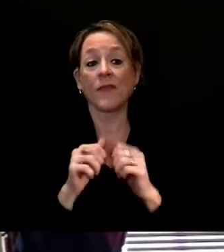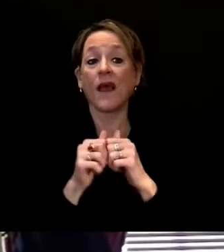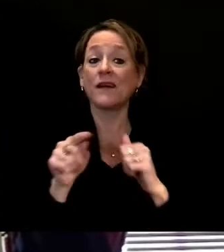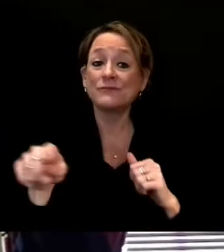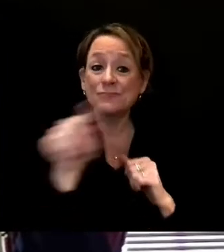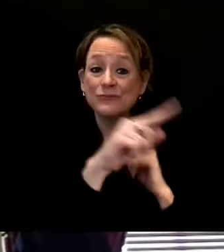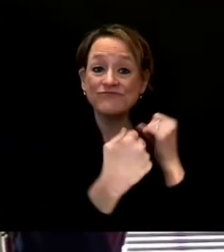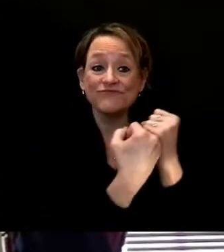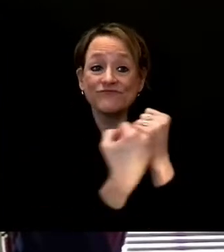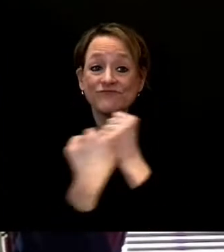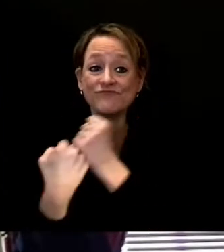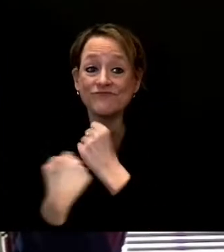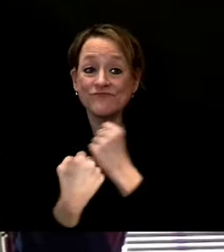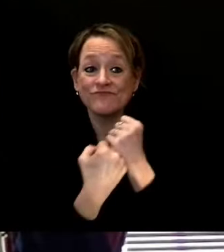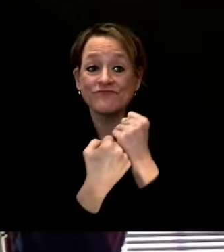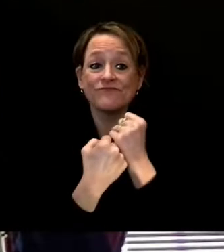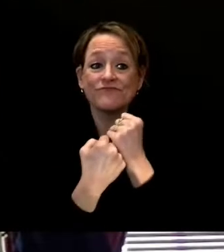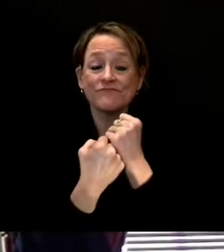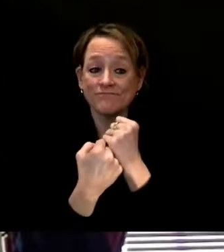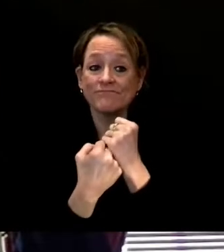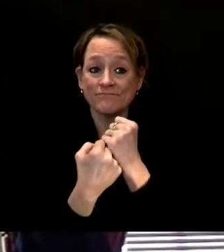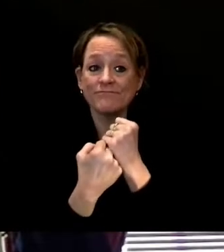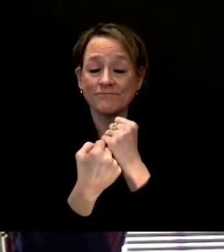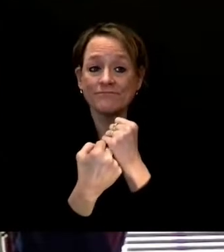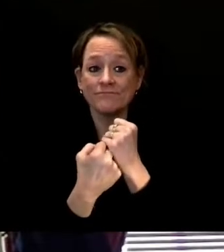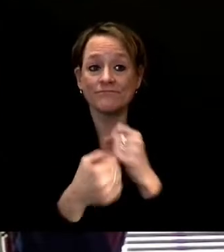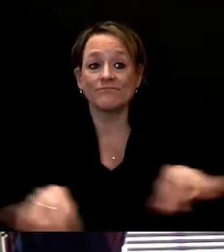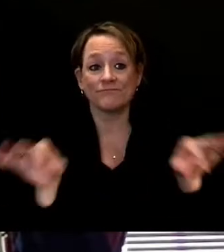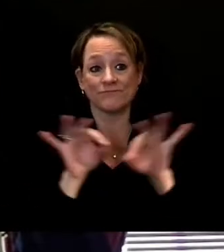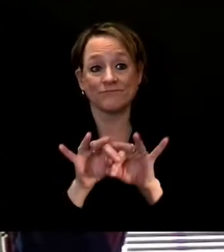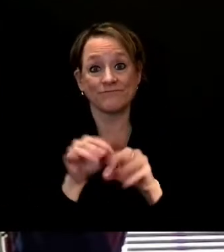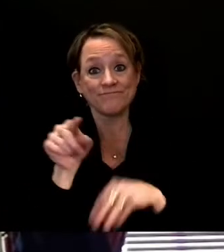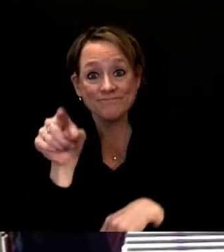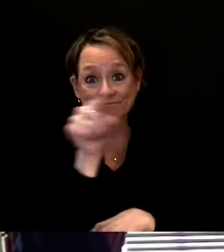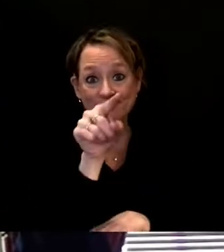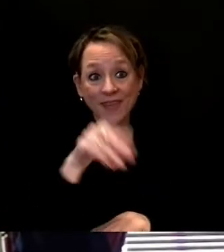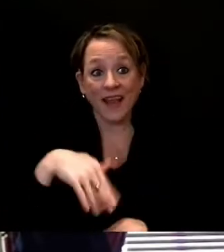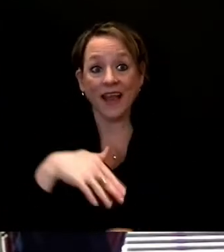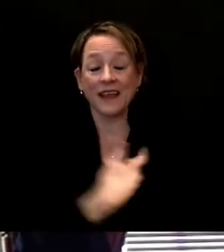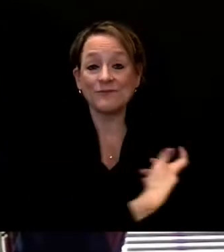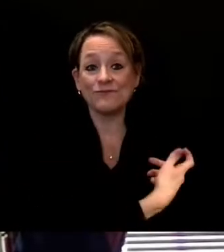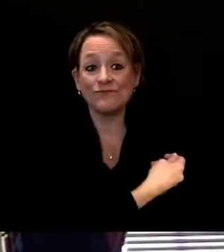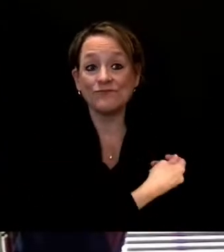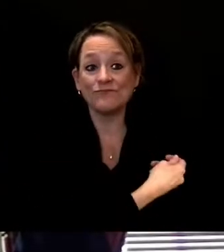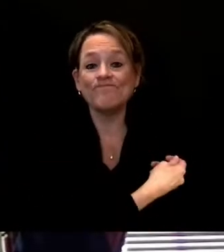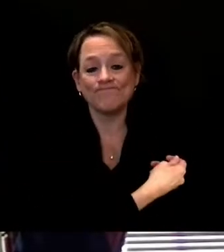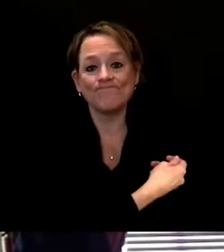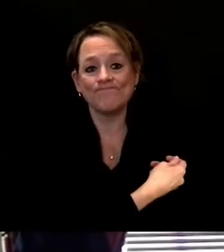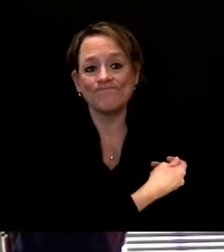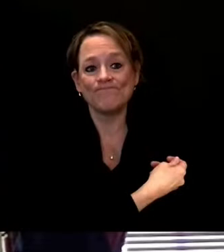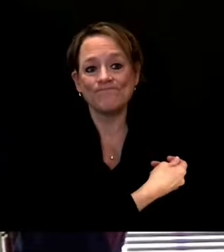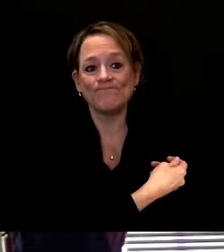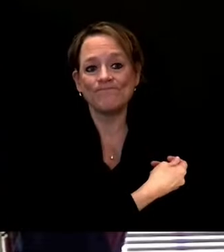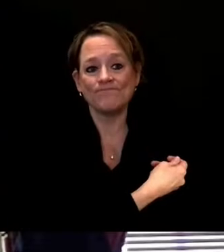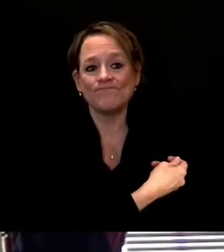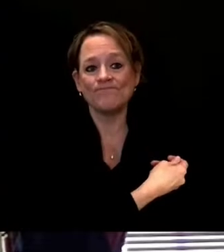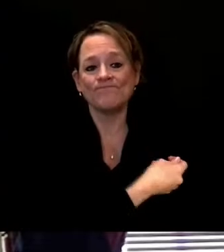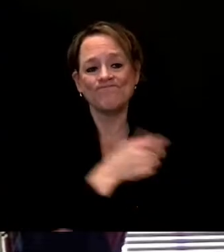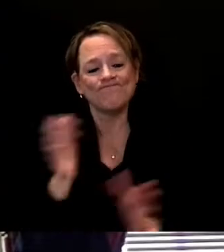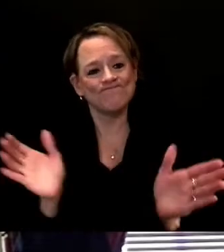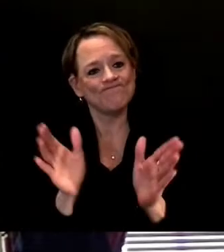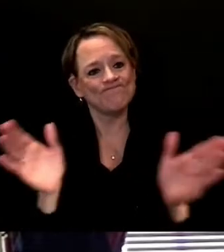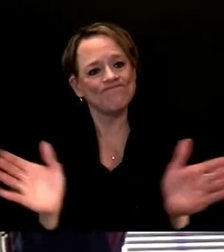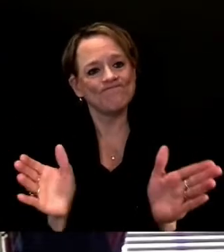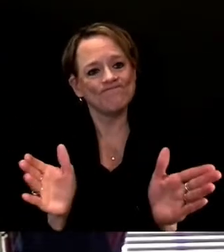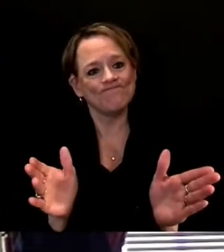First, unvaccinated individuals continue to make up the vast majority of hospitalizations. So please go